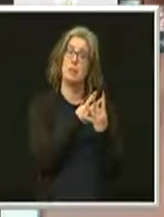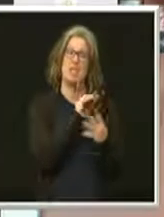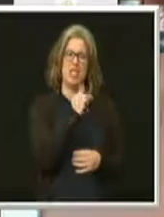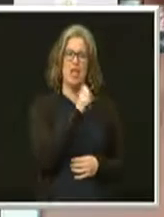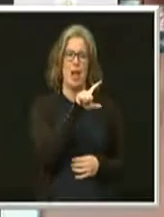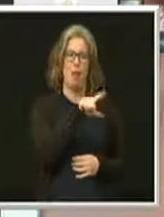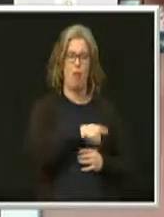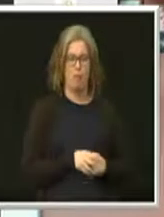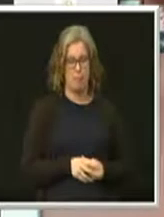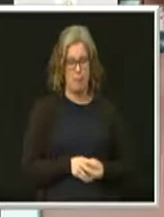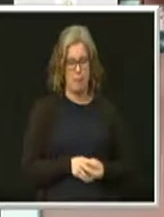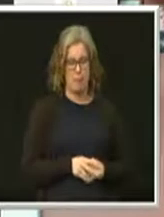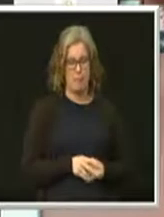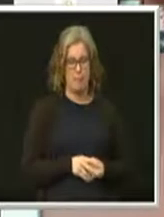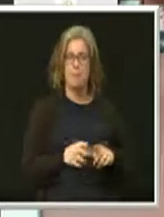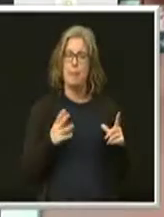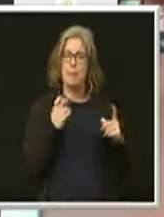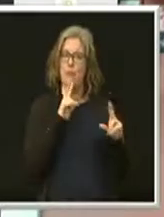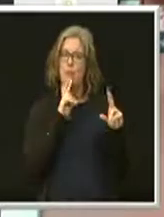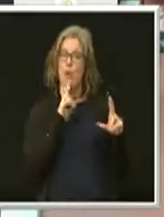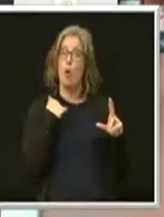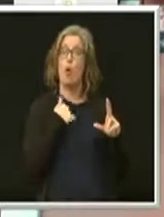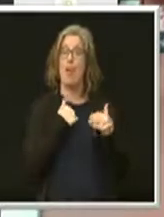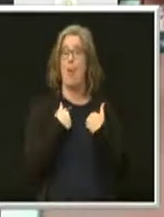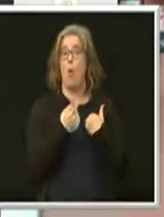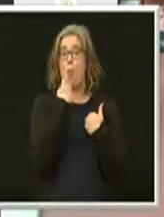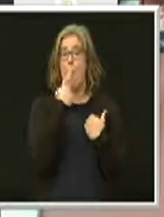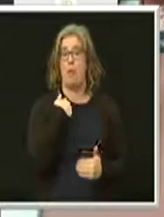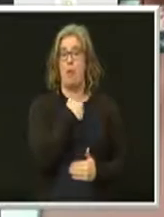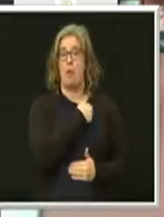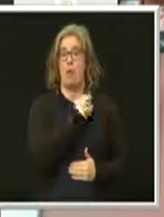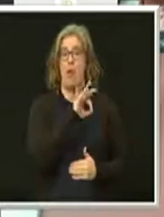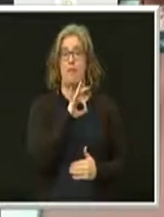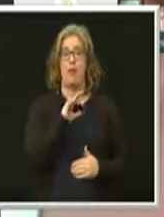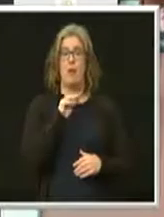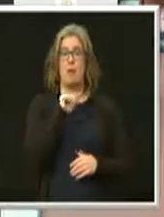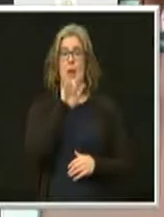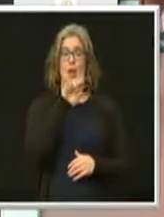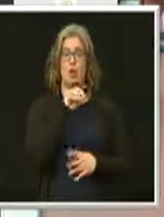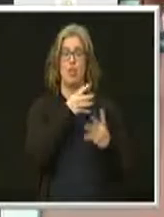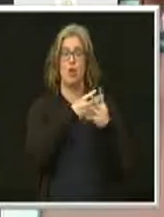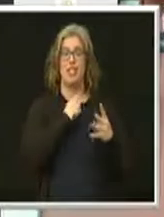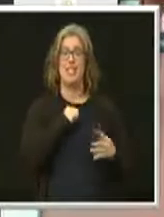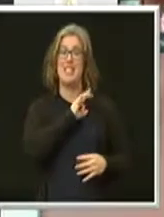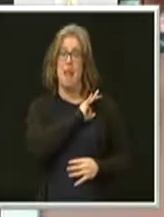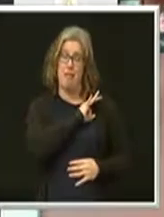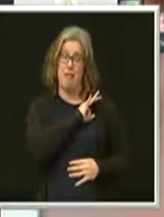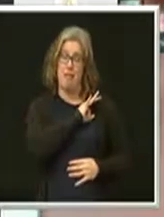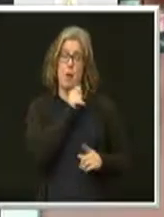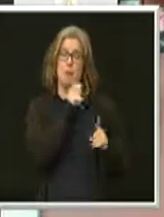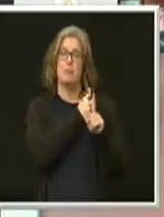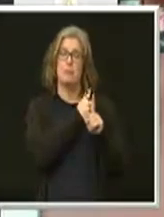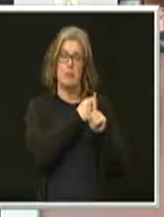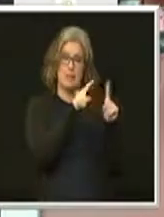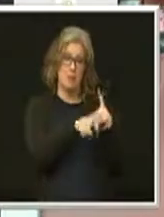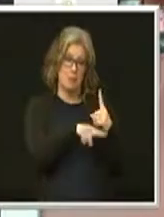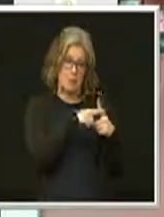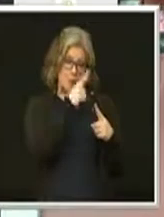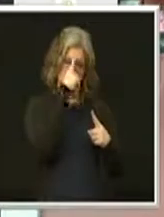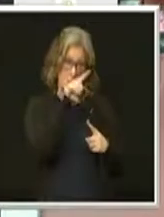jail. I do want to report that we've had one member of our Metro Corrections staff test positive